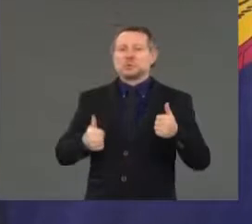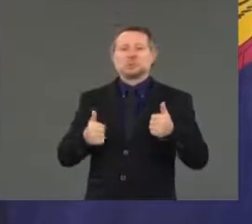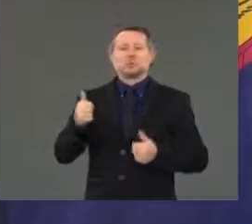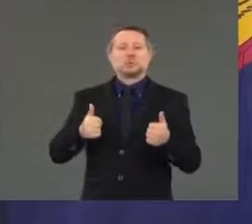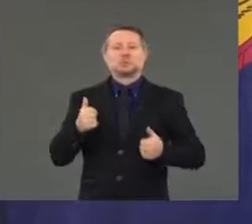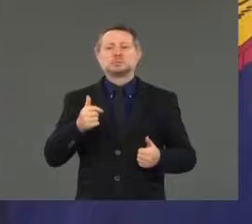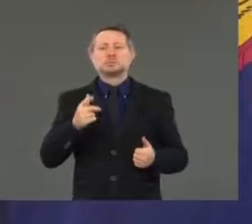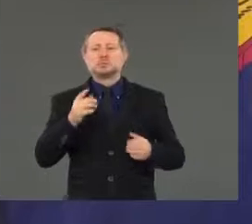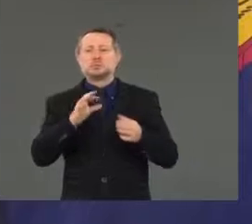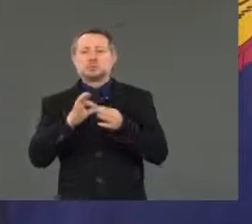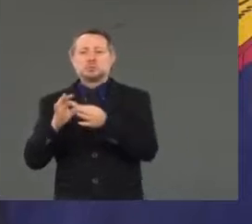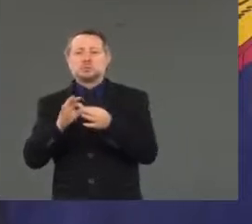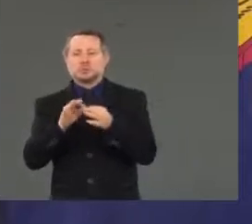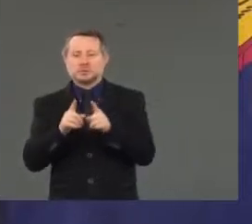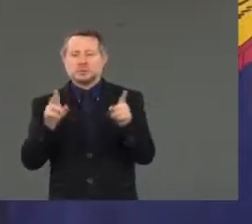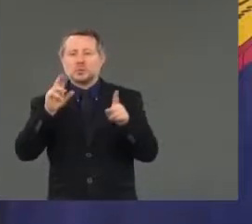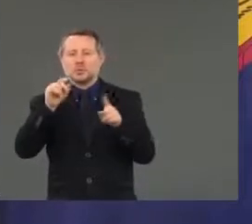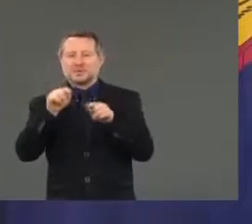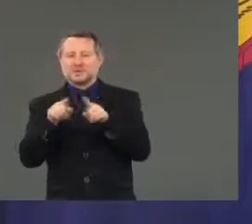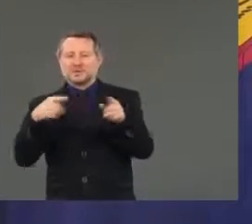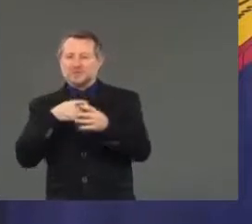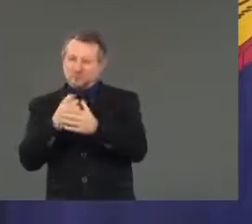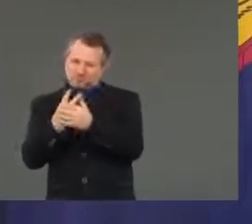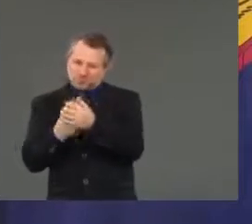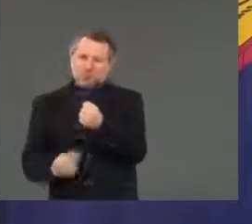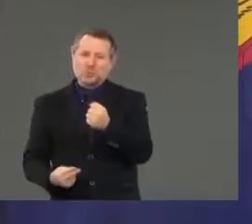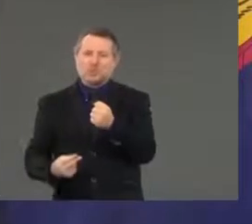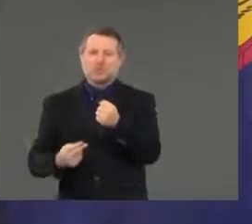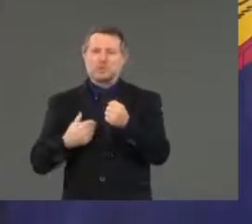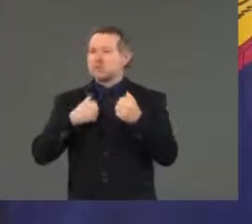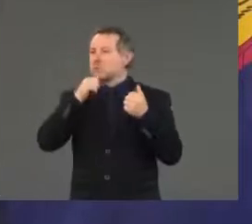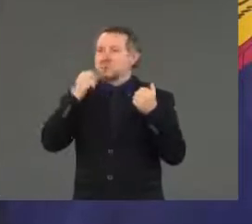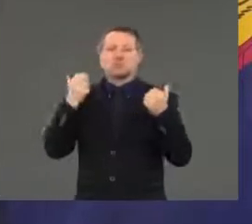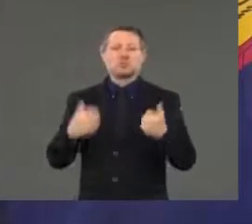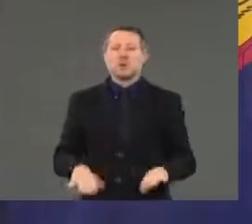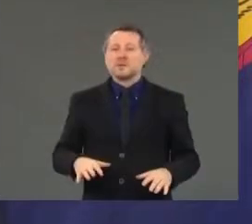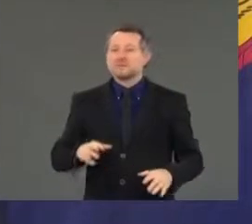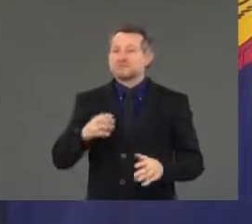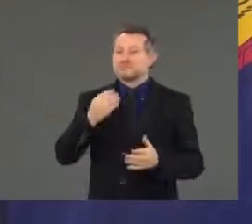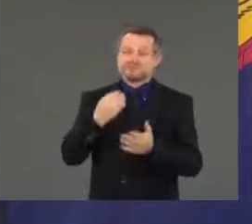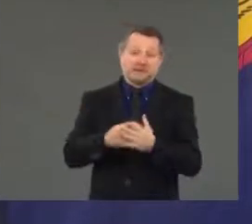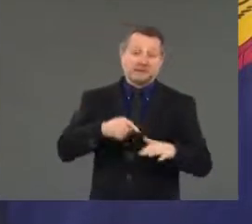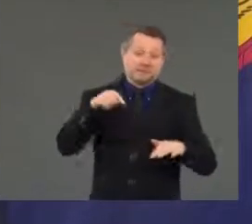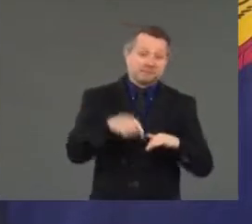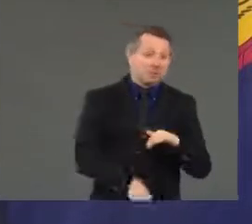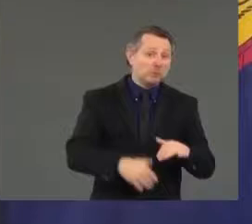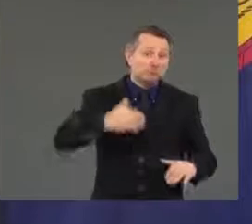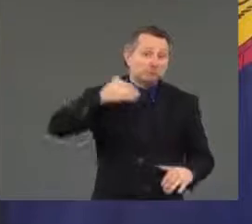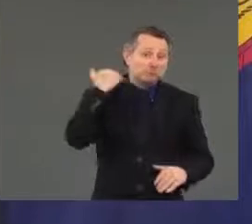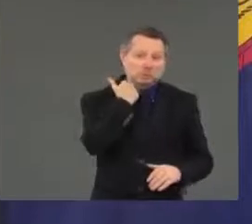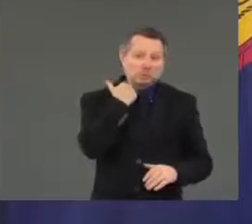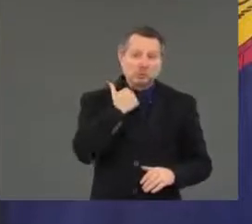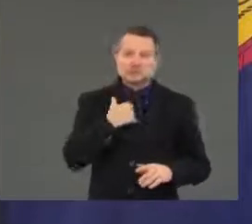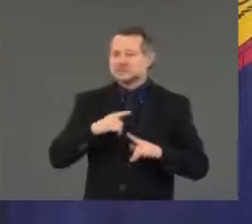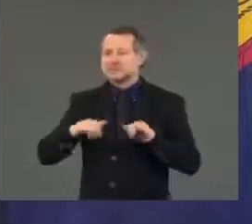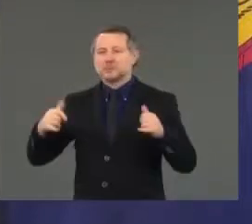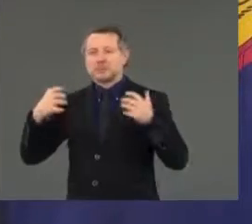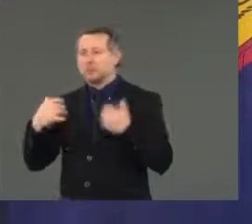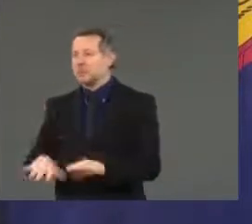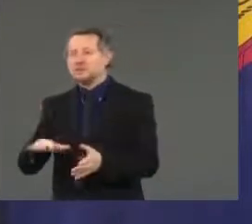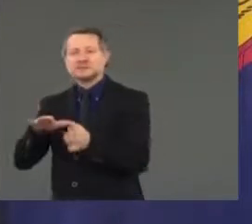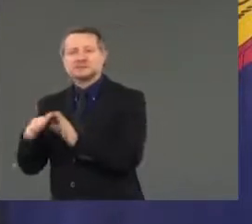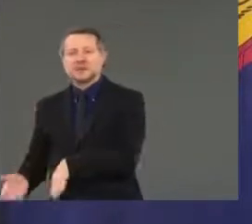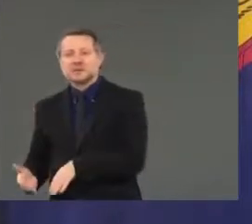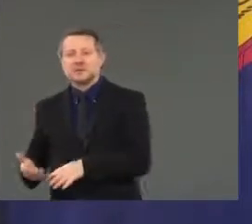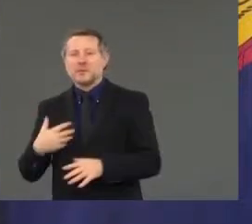want financial ruin, but we don't want death either, right? So that's the balance we're trying to find. Well, how do you find